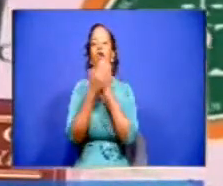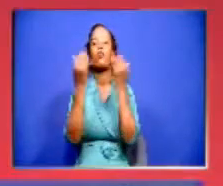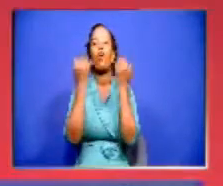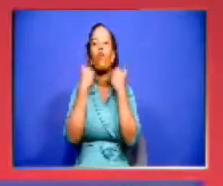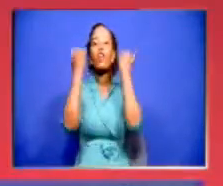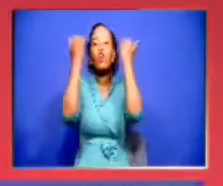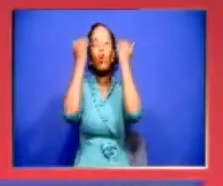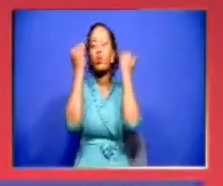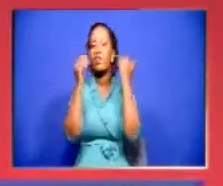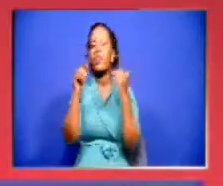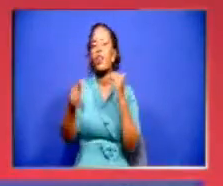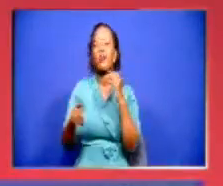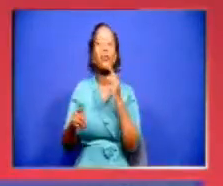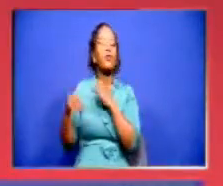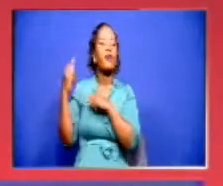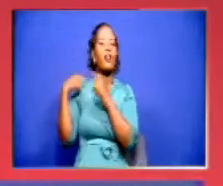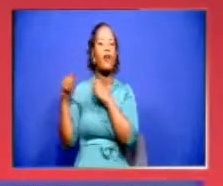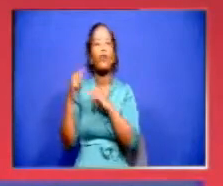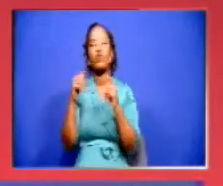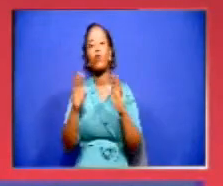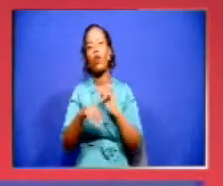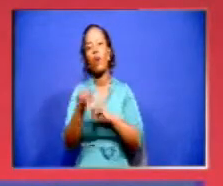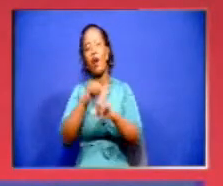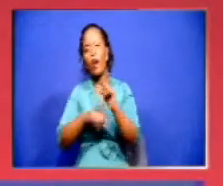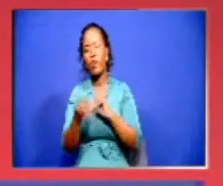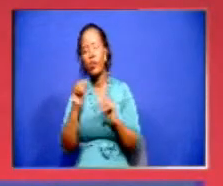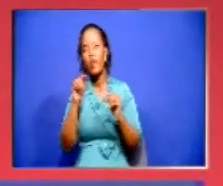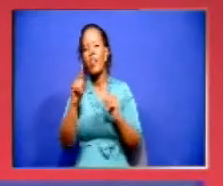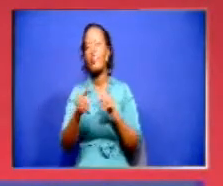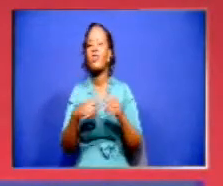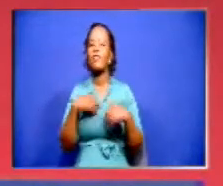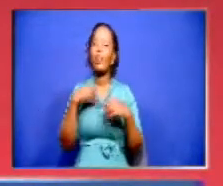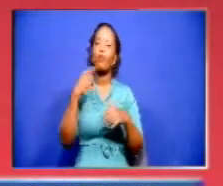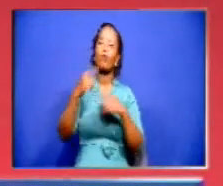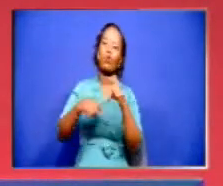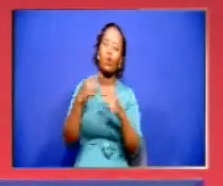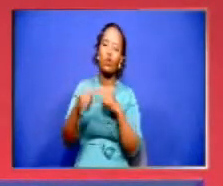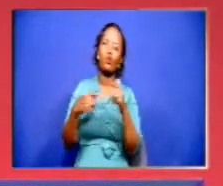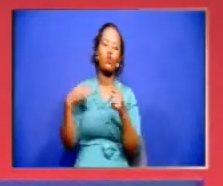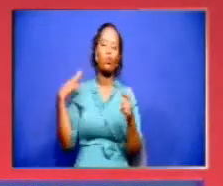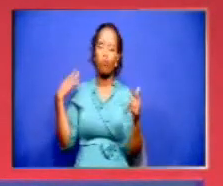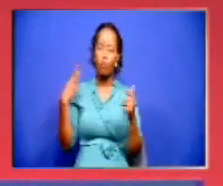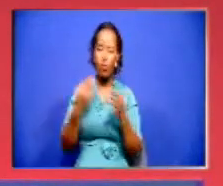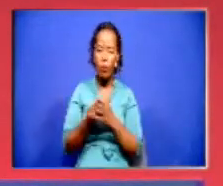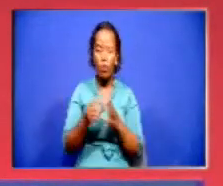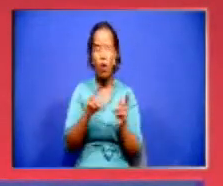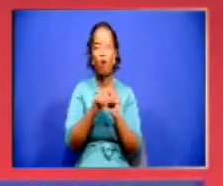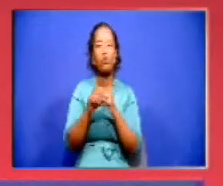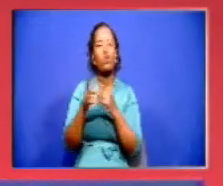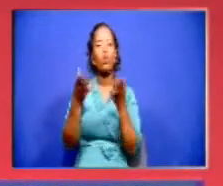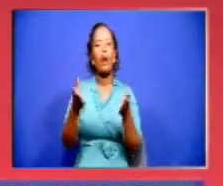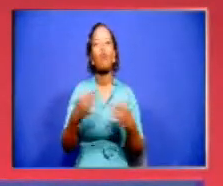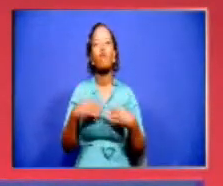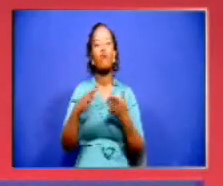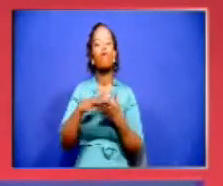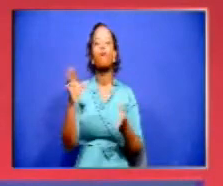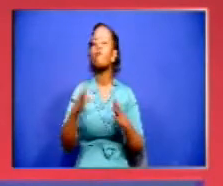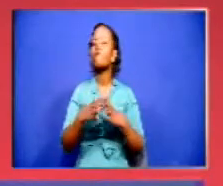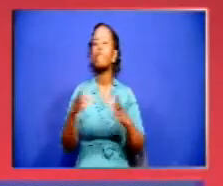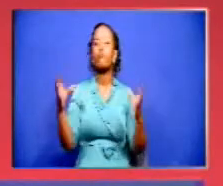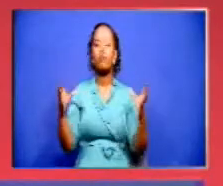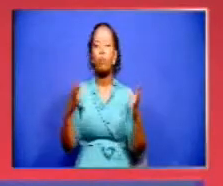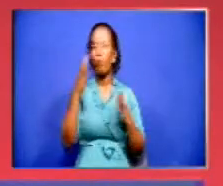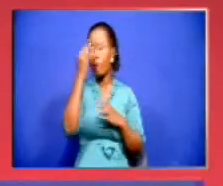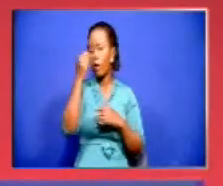customary position. This has developed with time, and it has even gotten very, very complex, in the sense that we